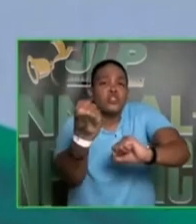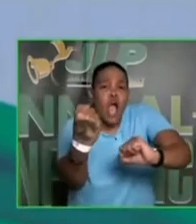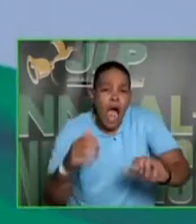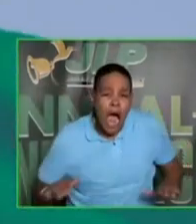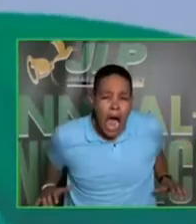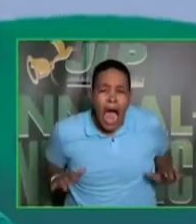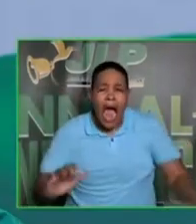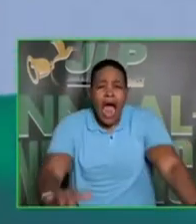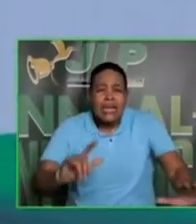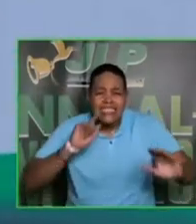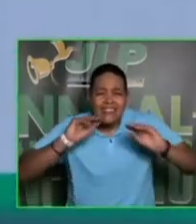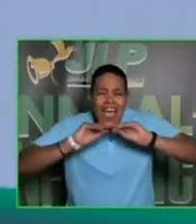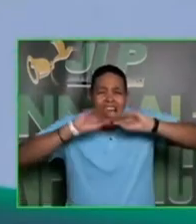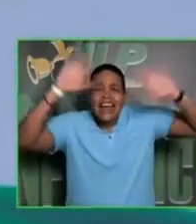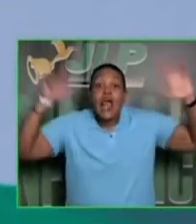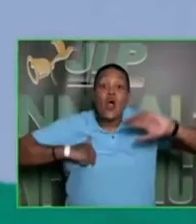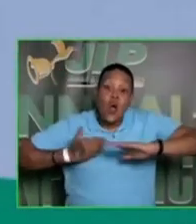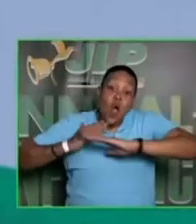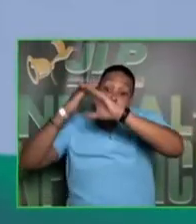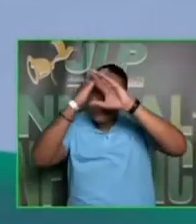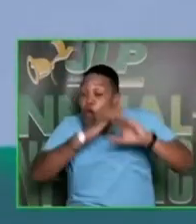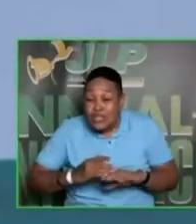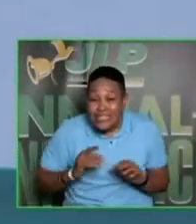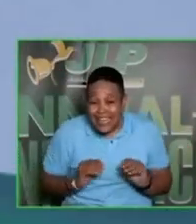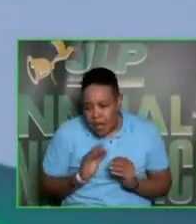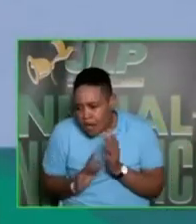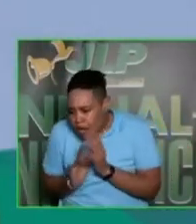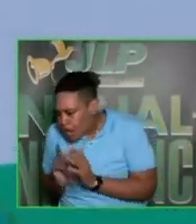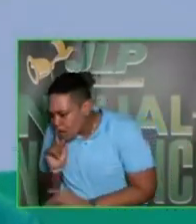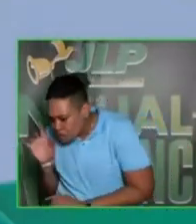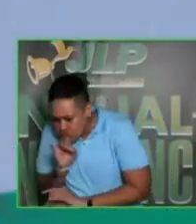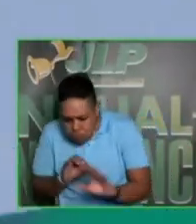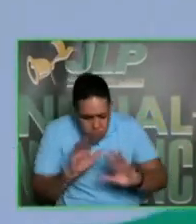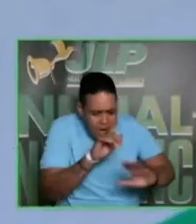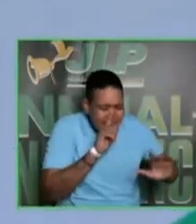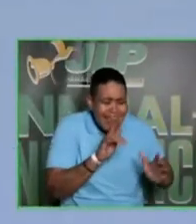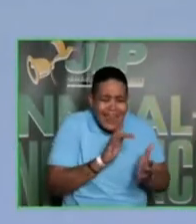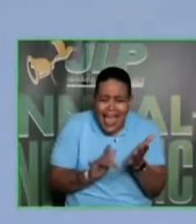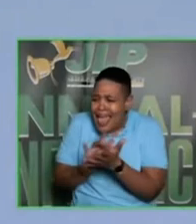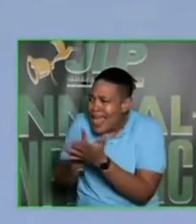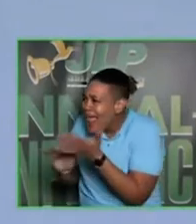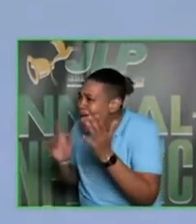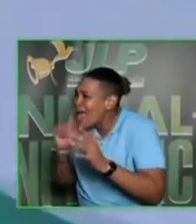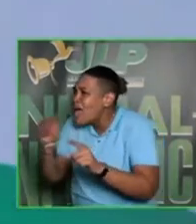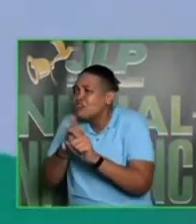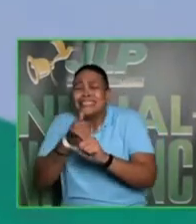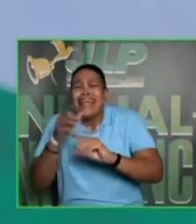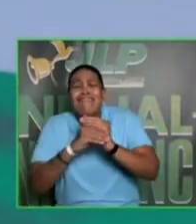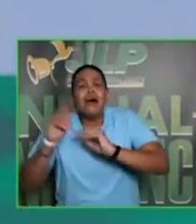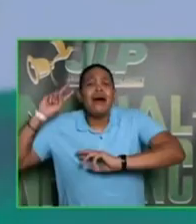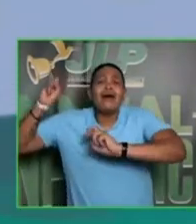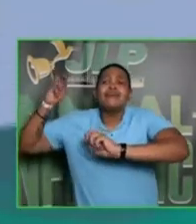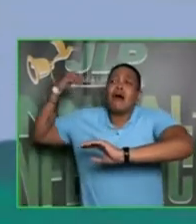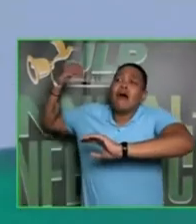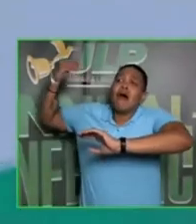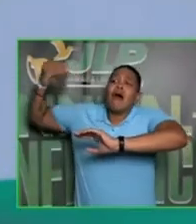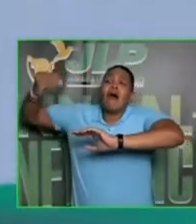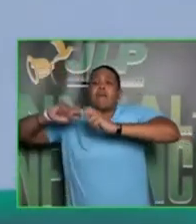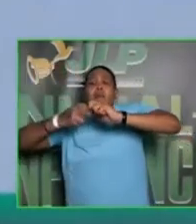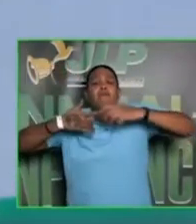and clearing away bureaucracy, clearing away unnecessary requirements, clearing away legacy issues, this is an